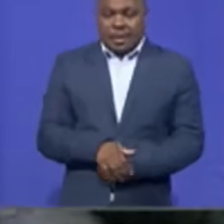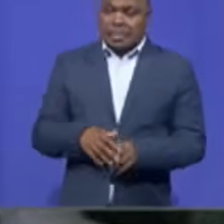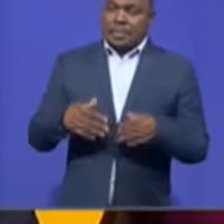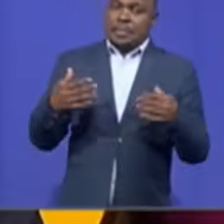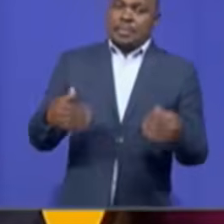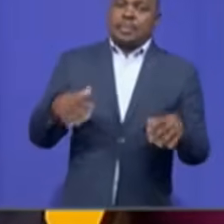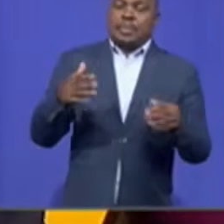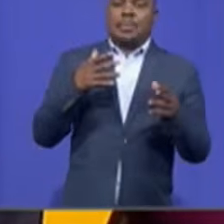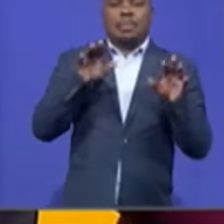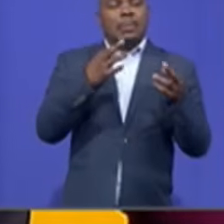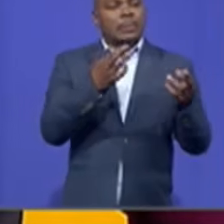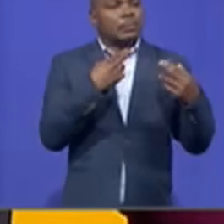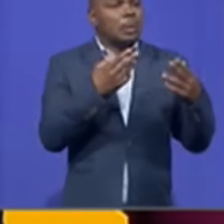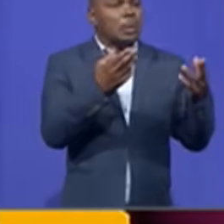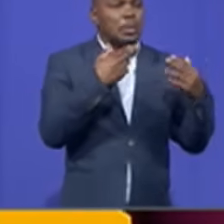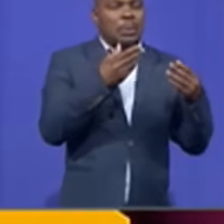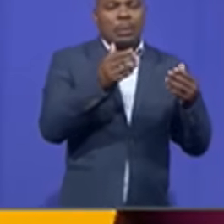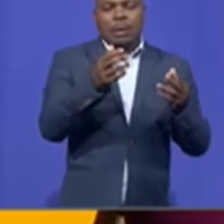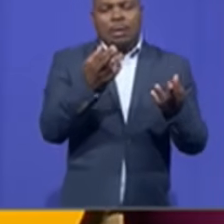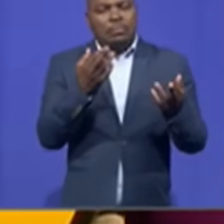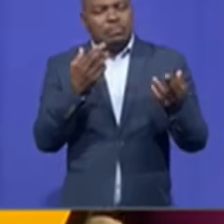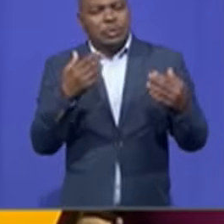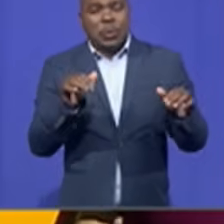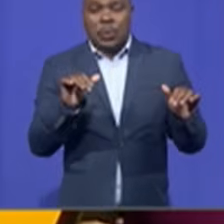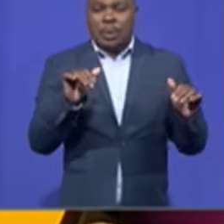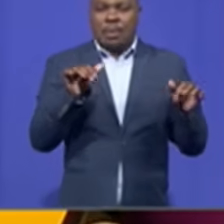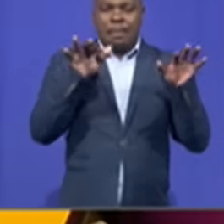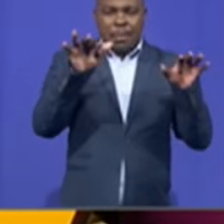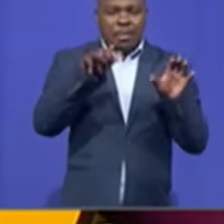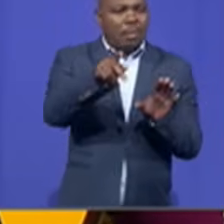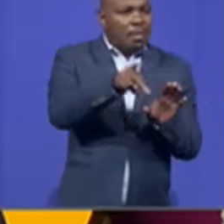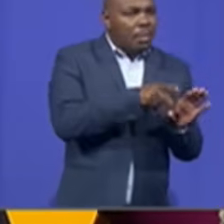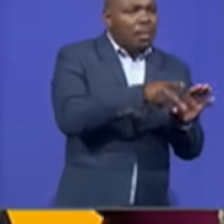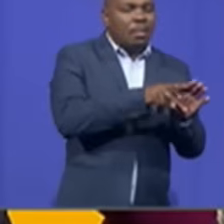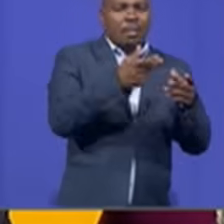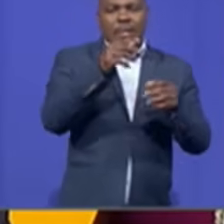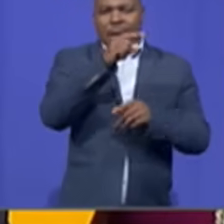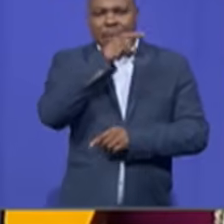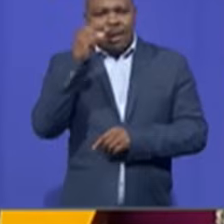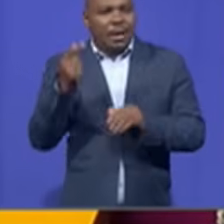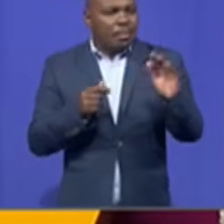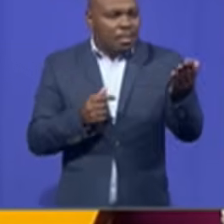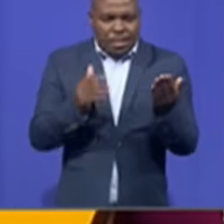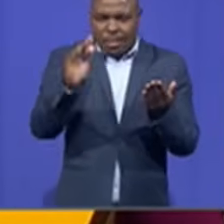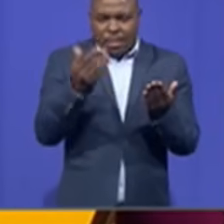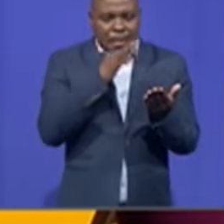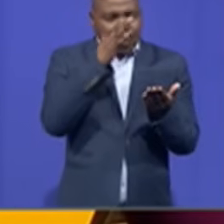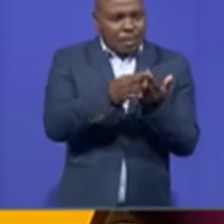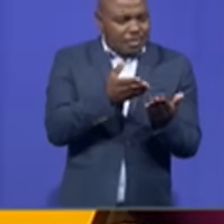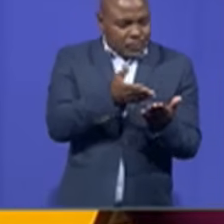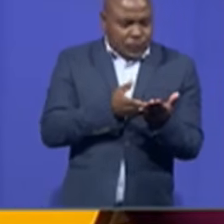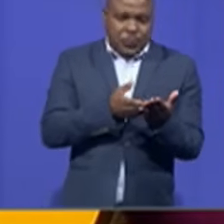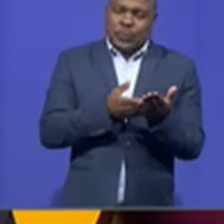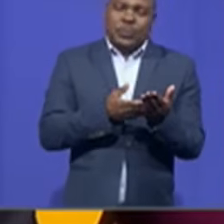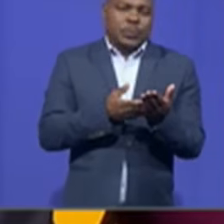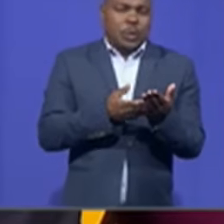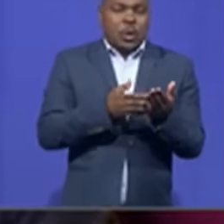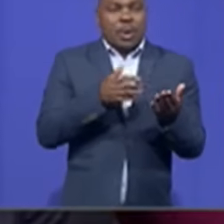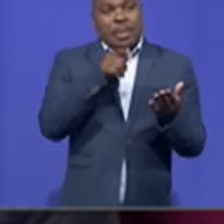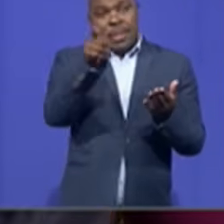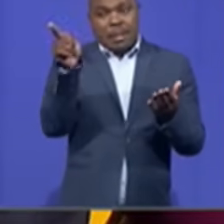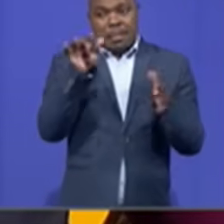unbelievable, the responses that we got in terms of public participation, the names that people have suggested, who